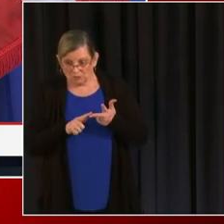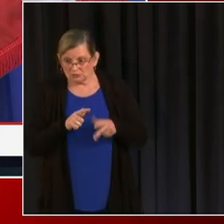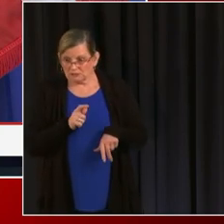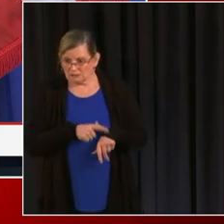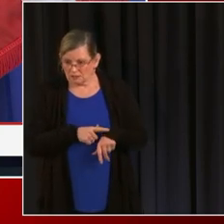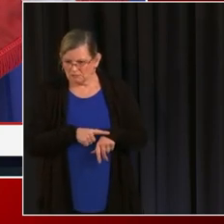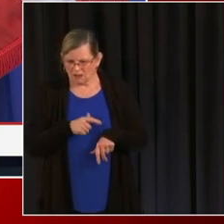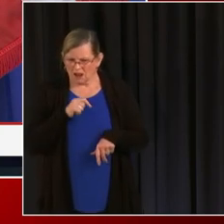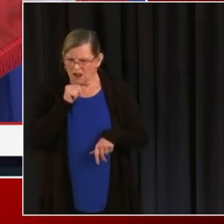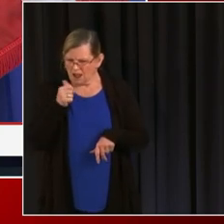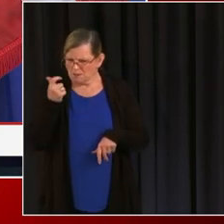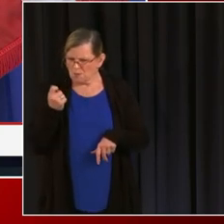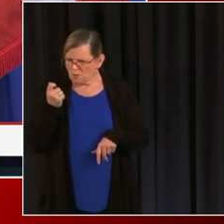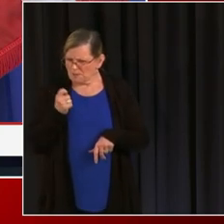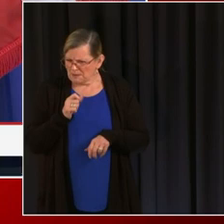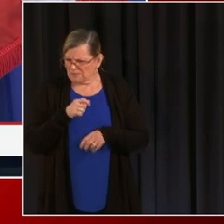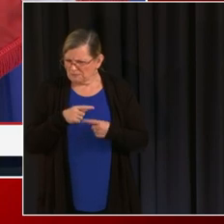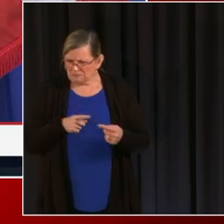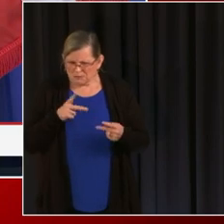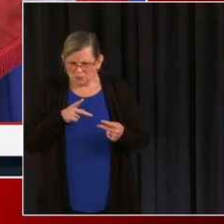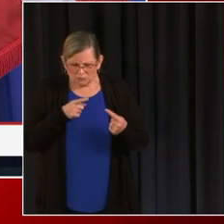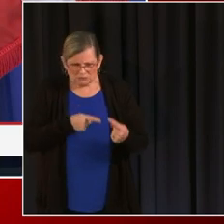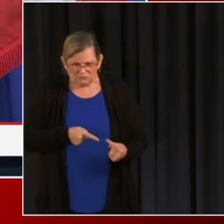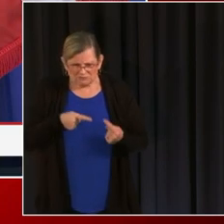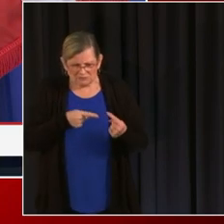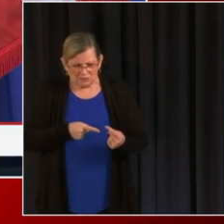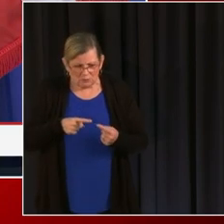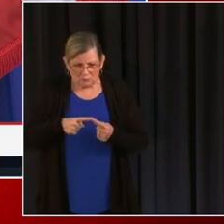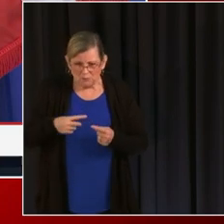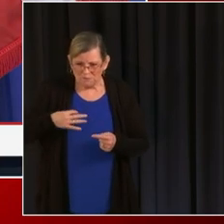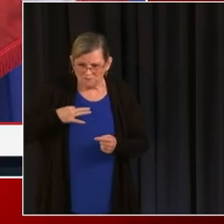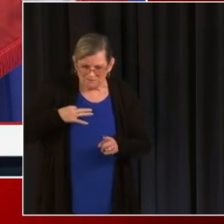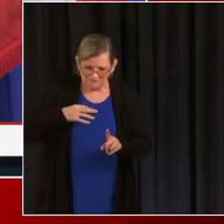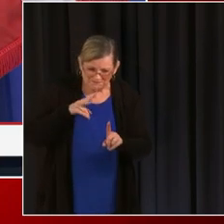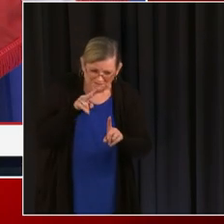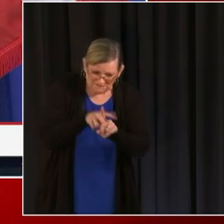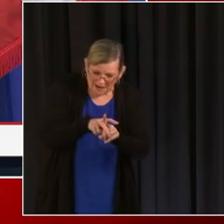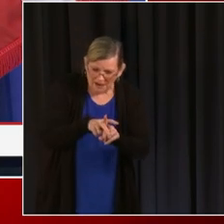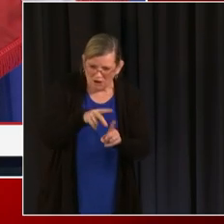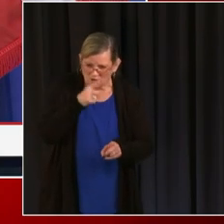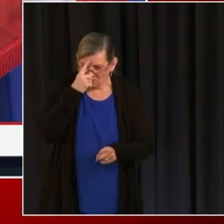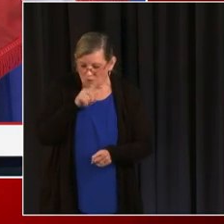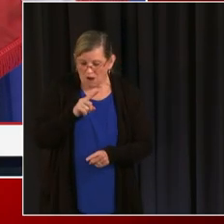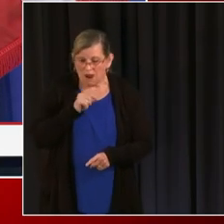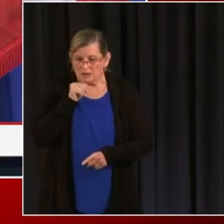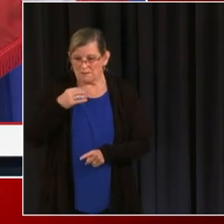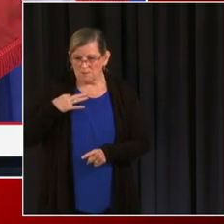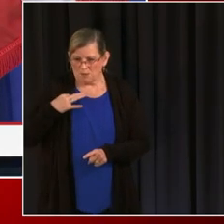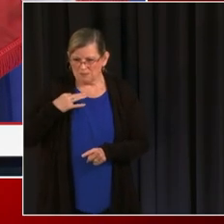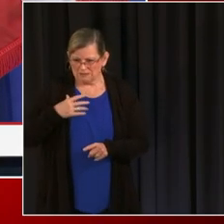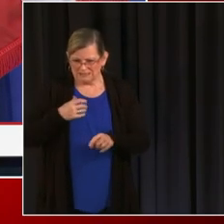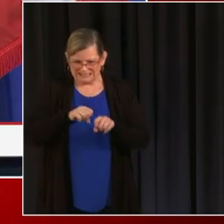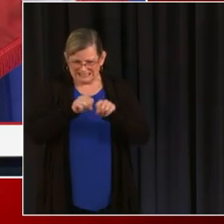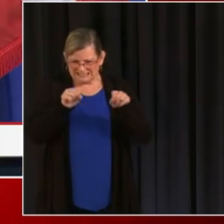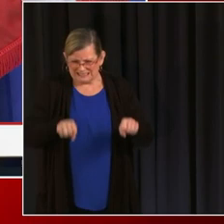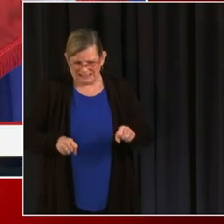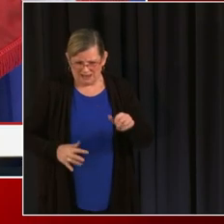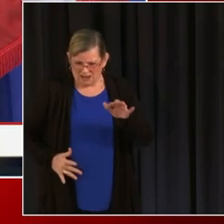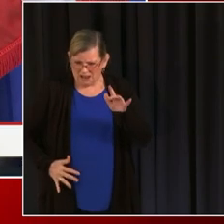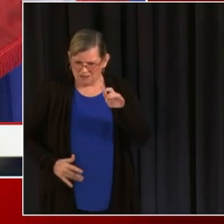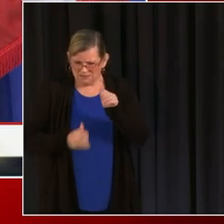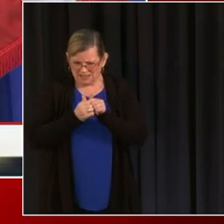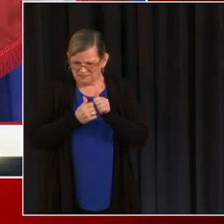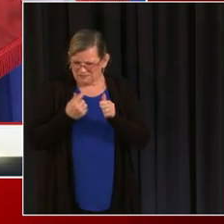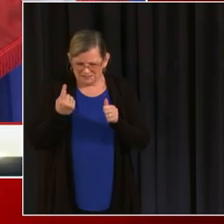now that people are struggling to file for unemployment benefits because of a systems update.